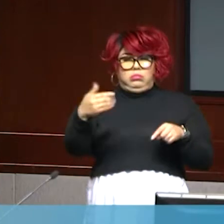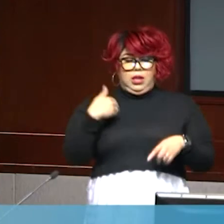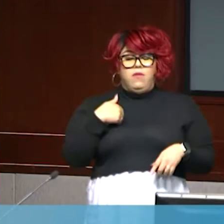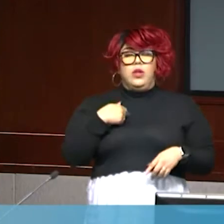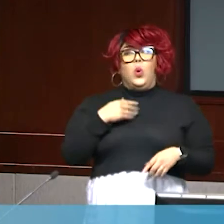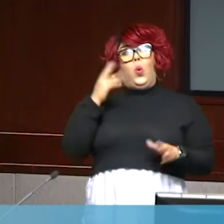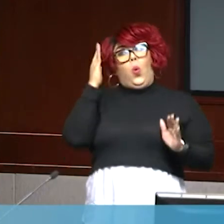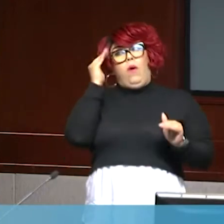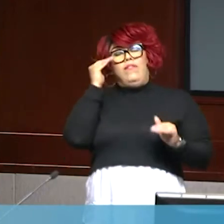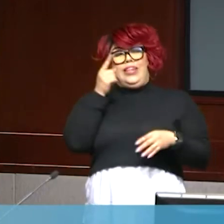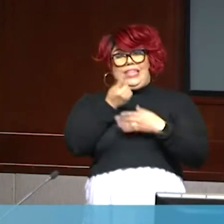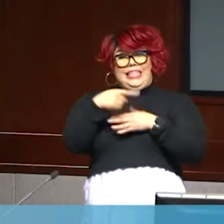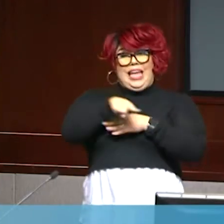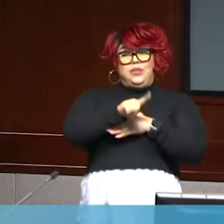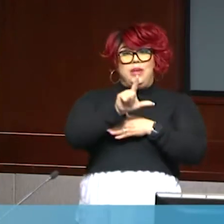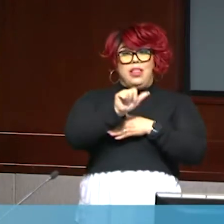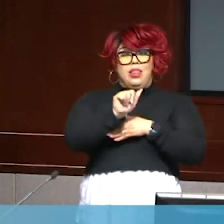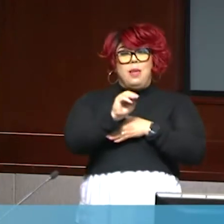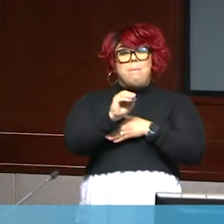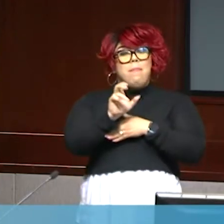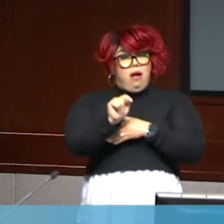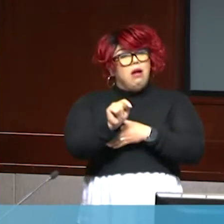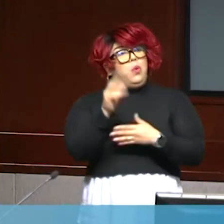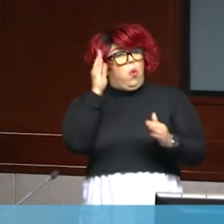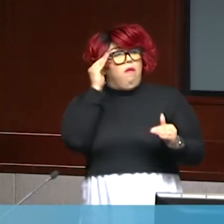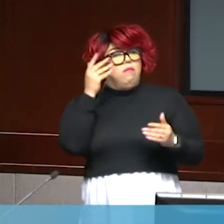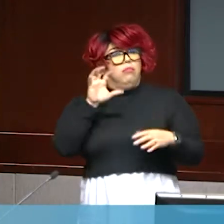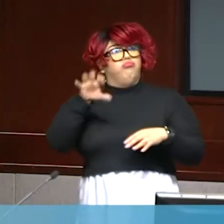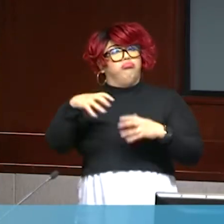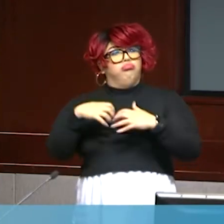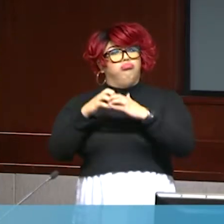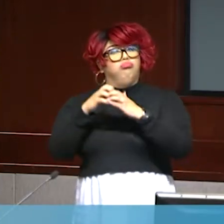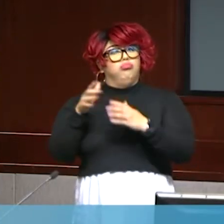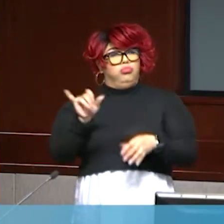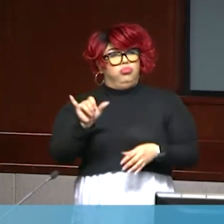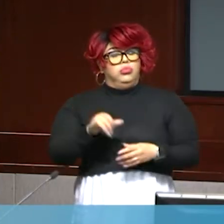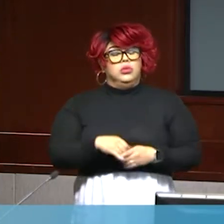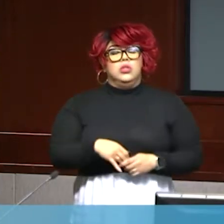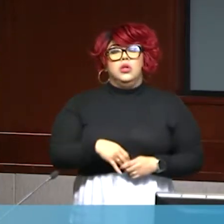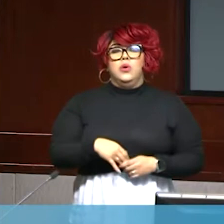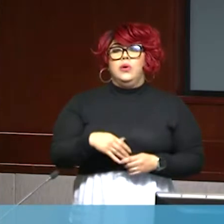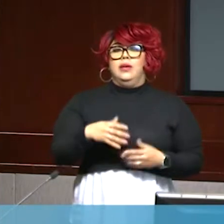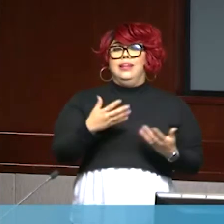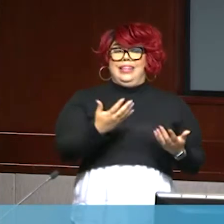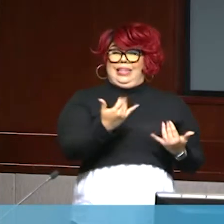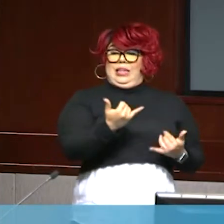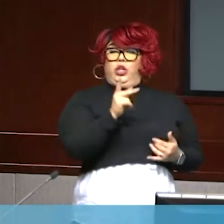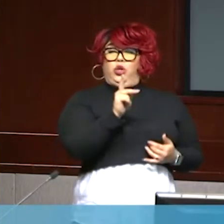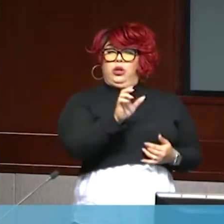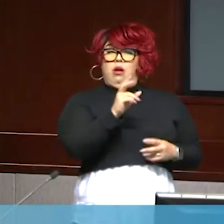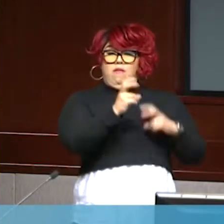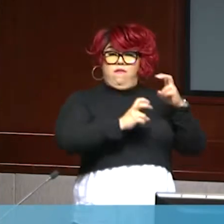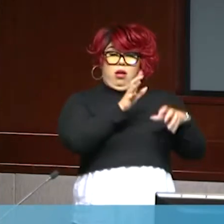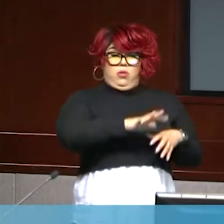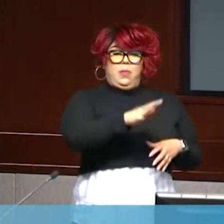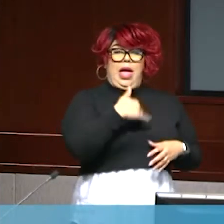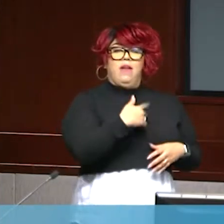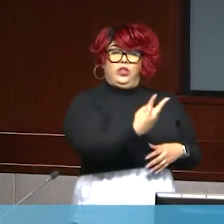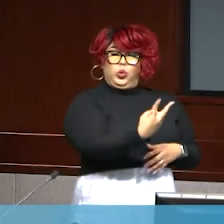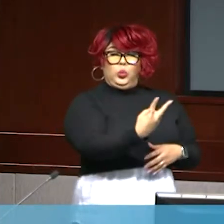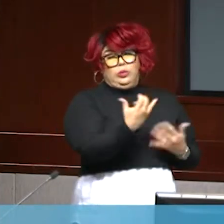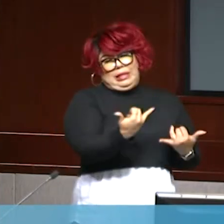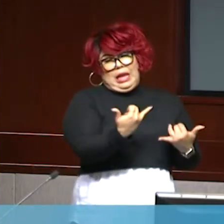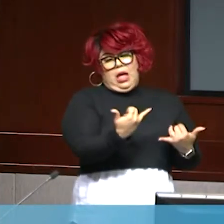one in Lamont. And as now that we have 2 sites at the fairgrounds, we will eventually